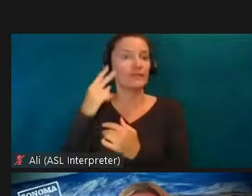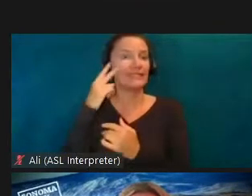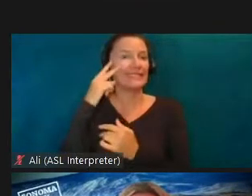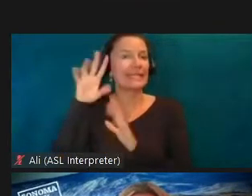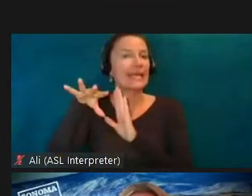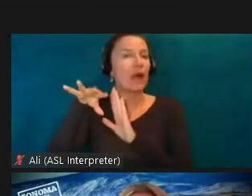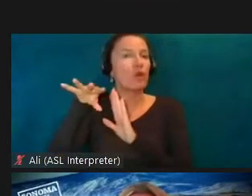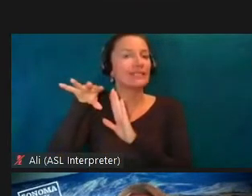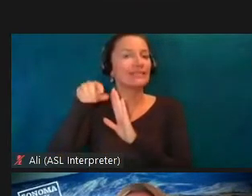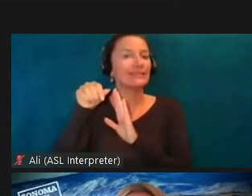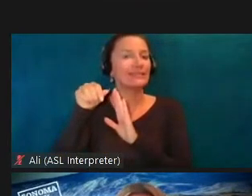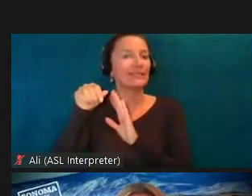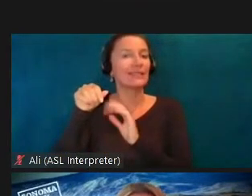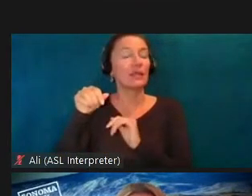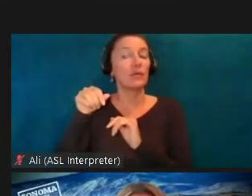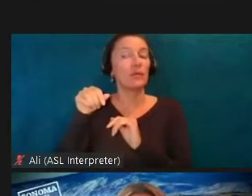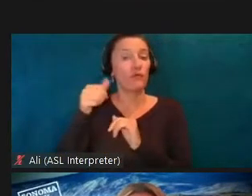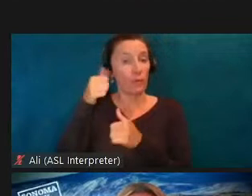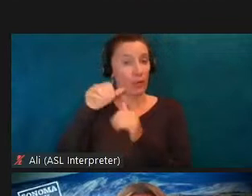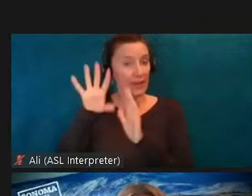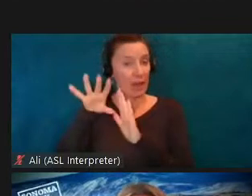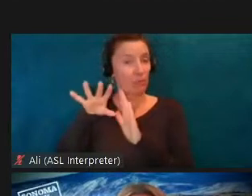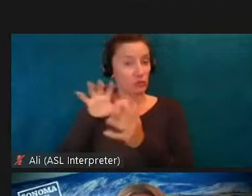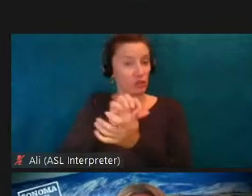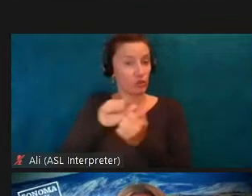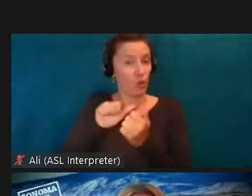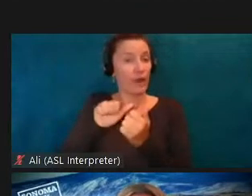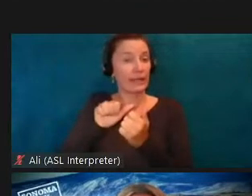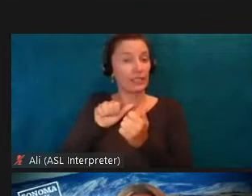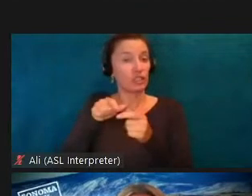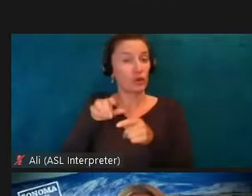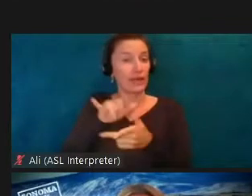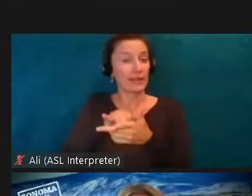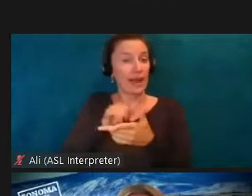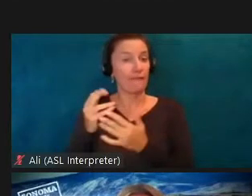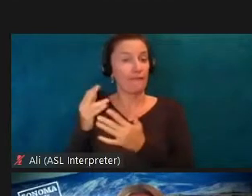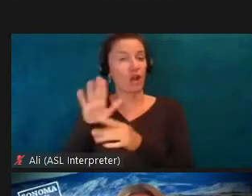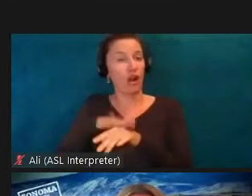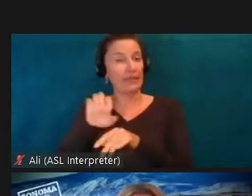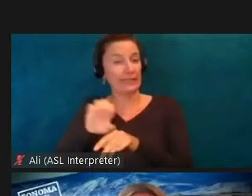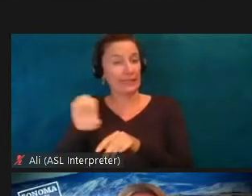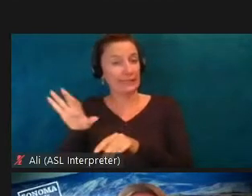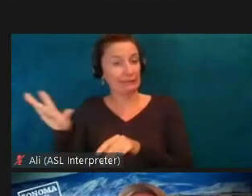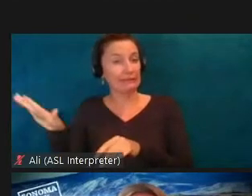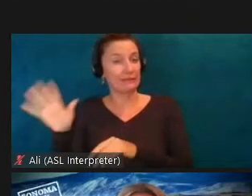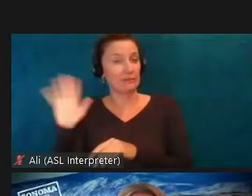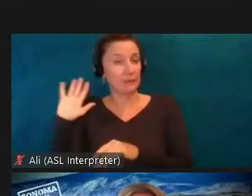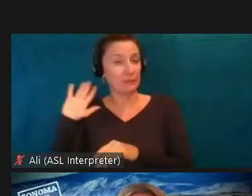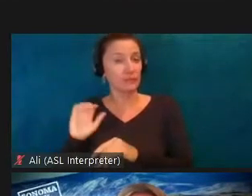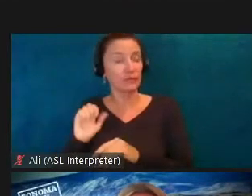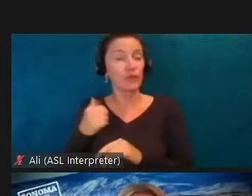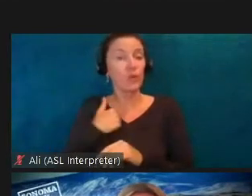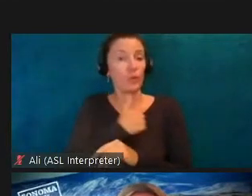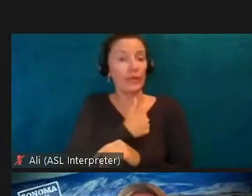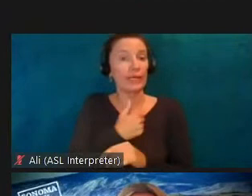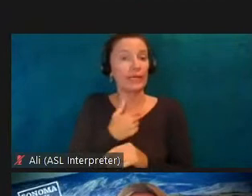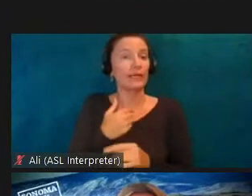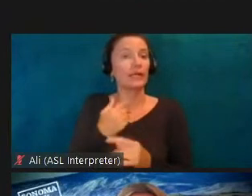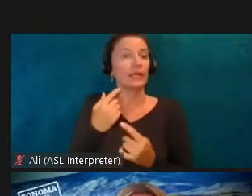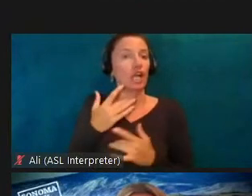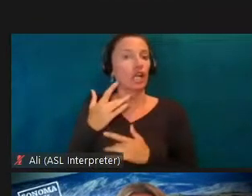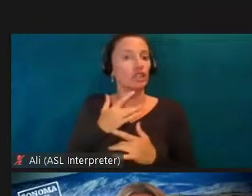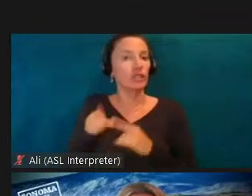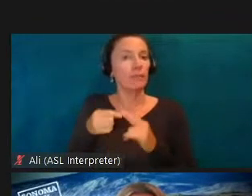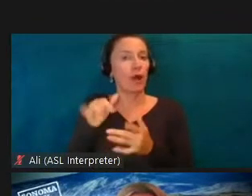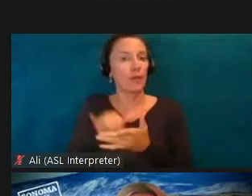both were destroyed in the fire to our east. And so we're very concerned about the same fire event occurring